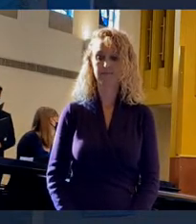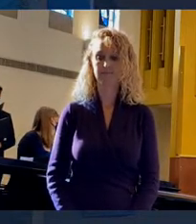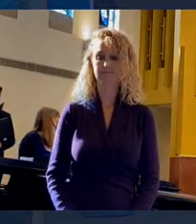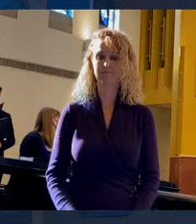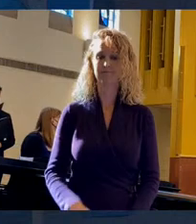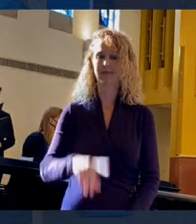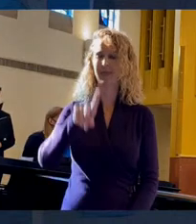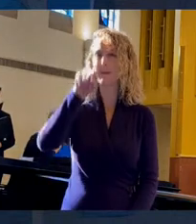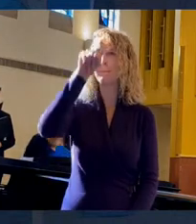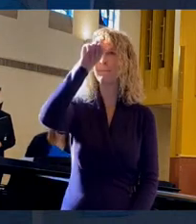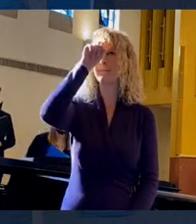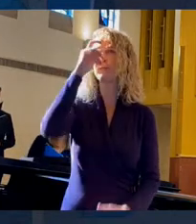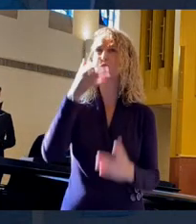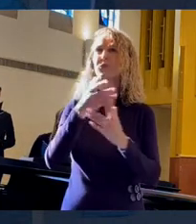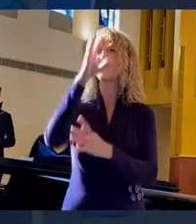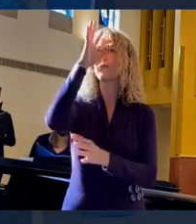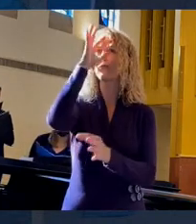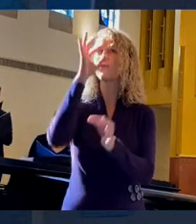The mystery of faith.